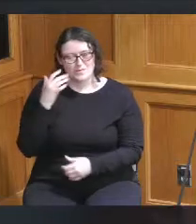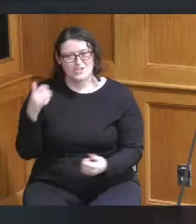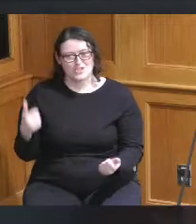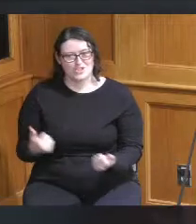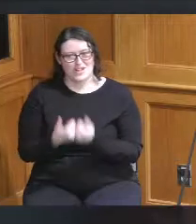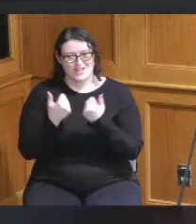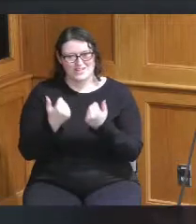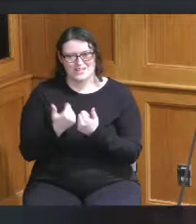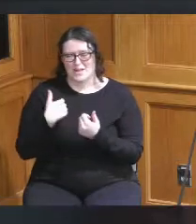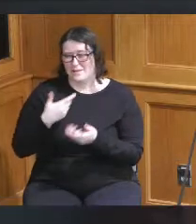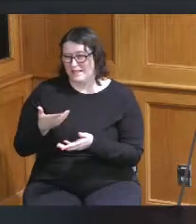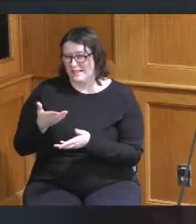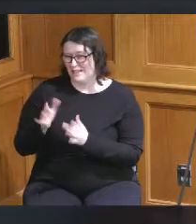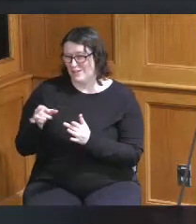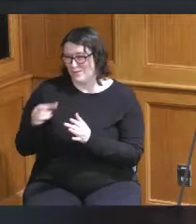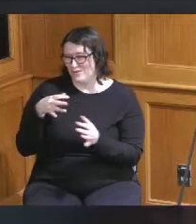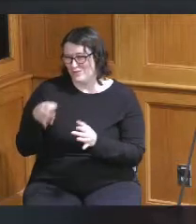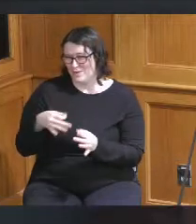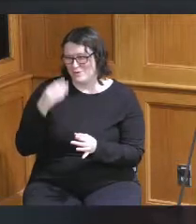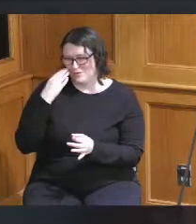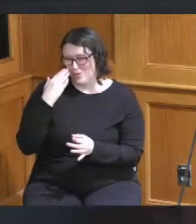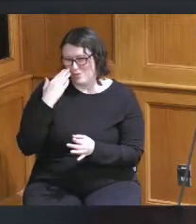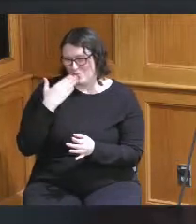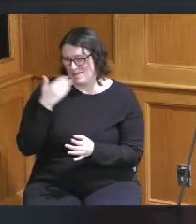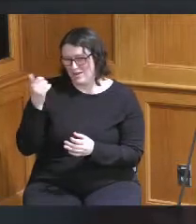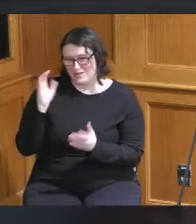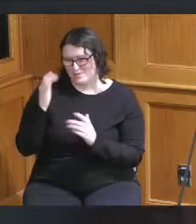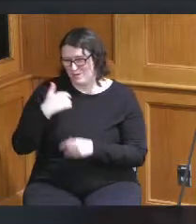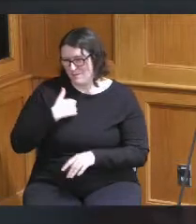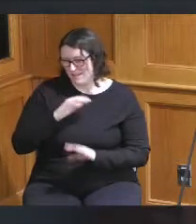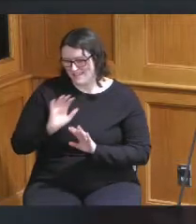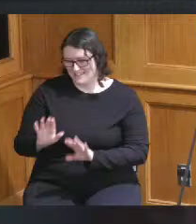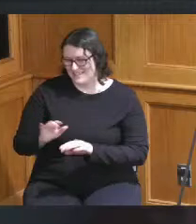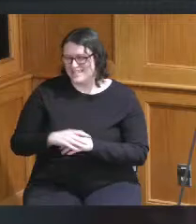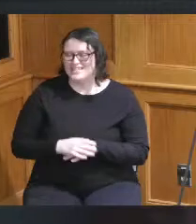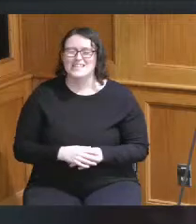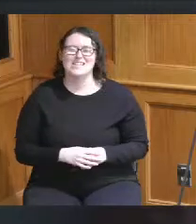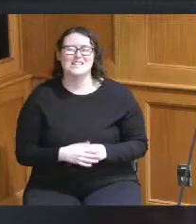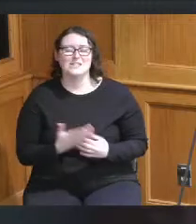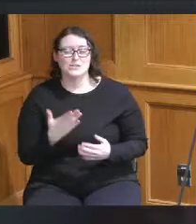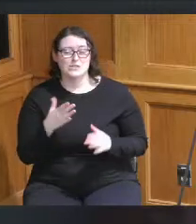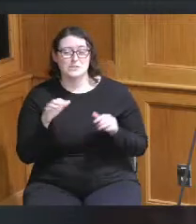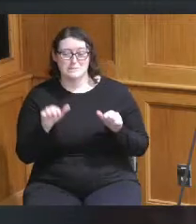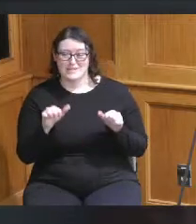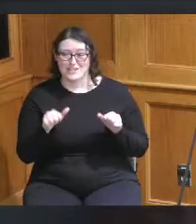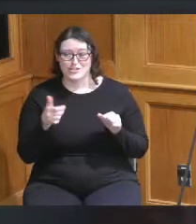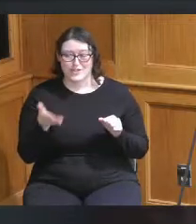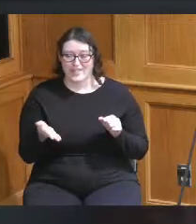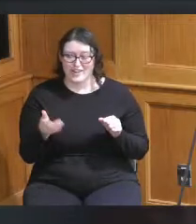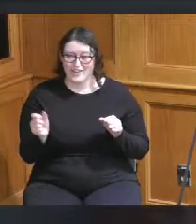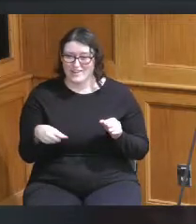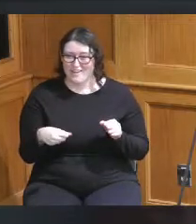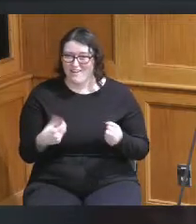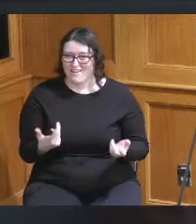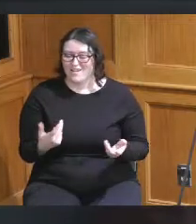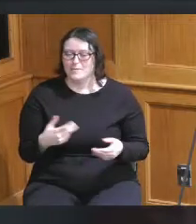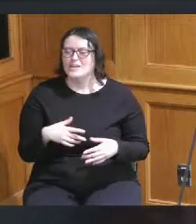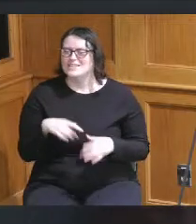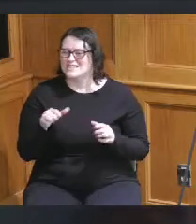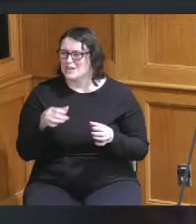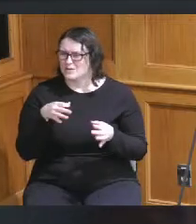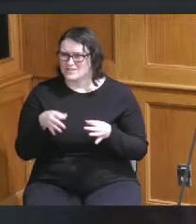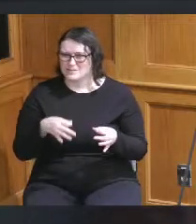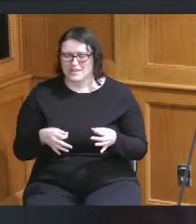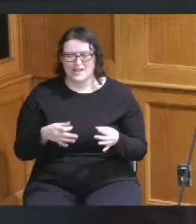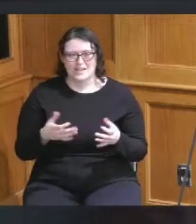let you describe that because you're more familiar with the process than I am. But there is some potential here, but talk to us about where we